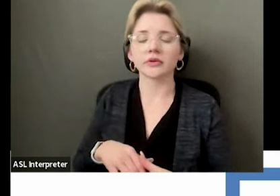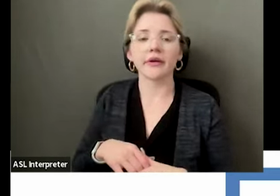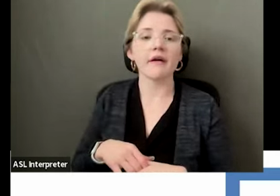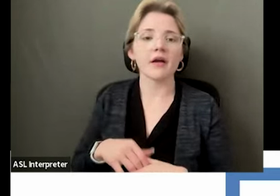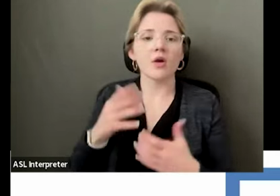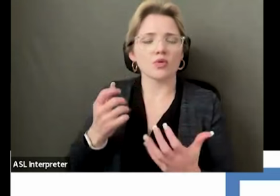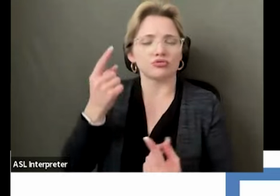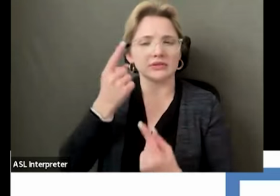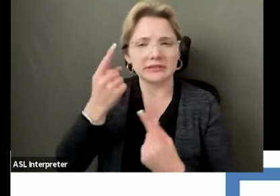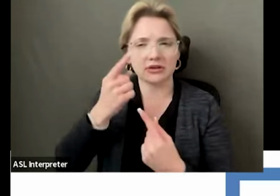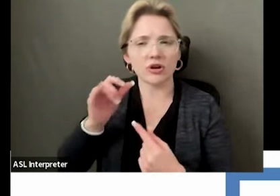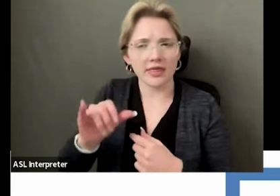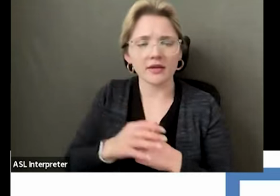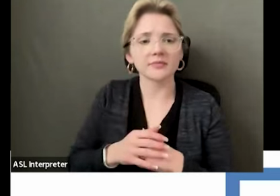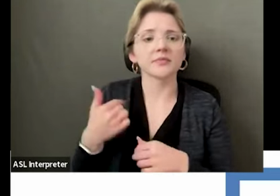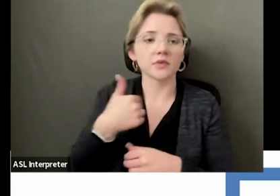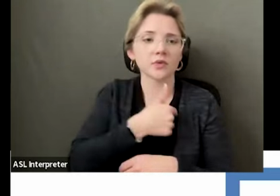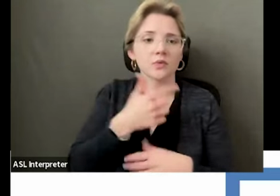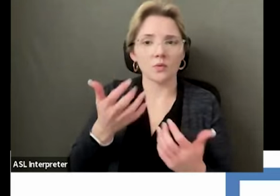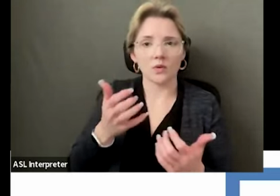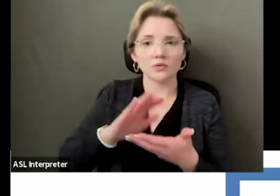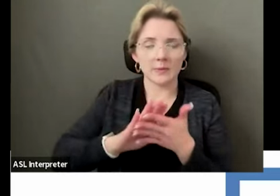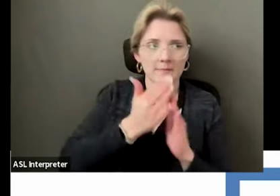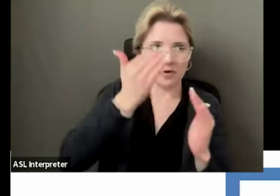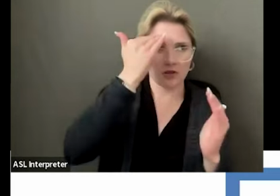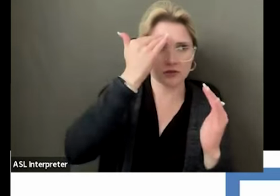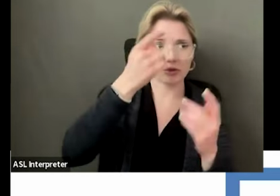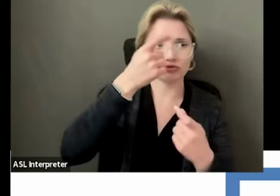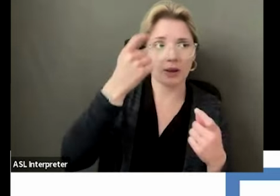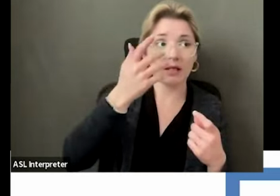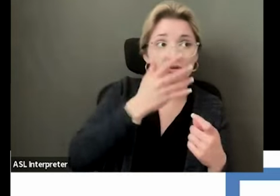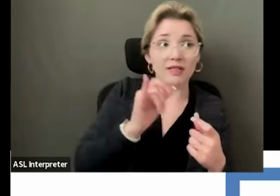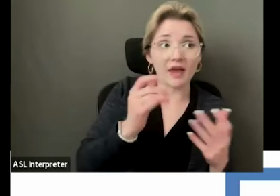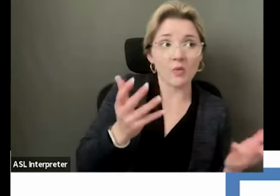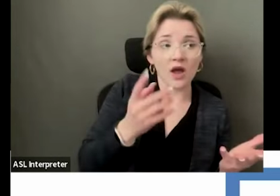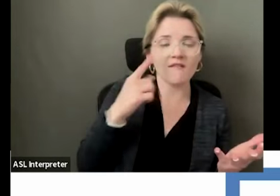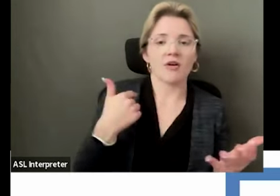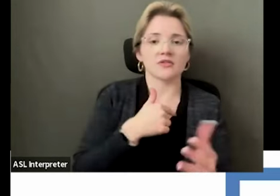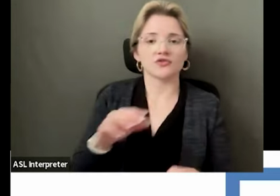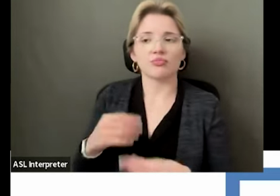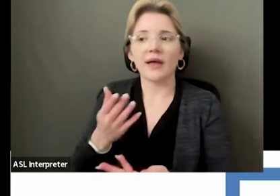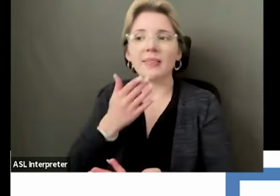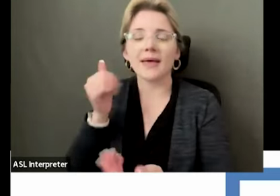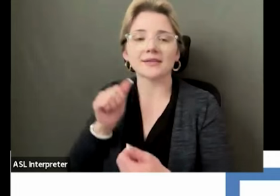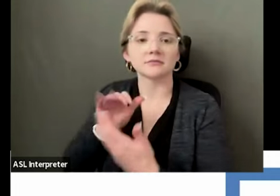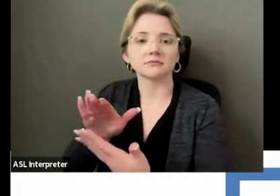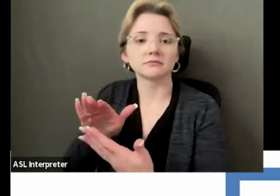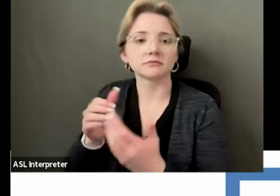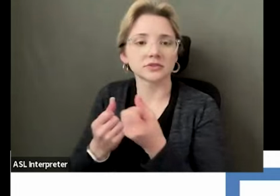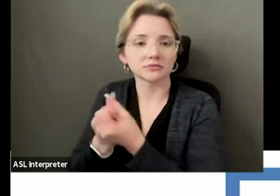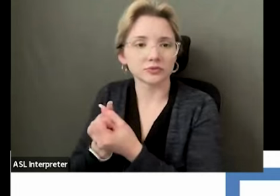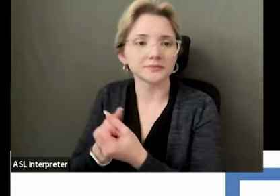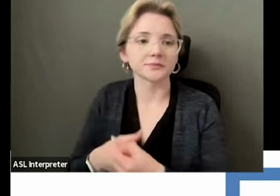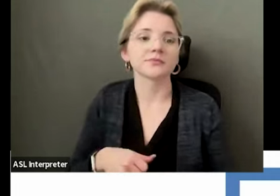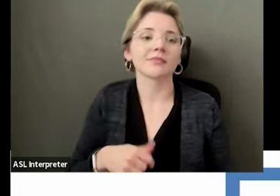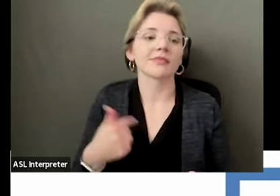is trauma informed, that is survivor centered. And so our office has really been developing a number of resources